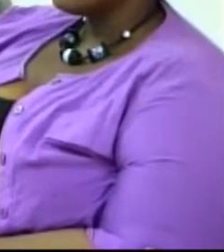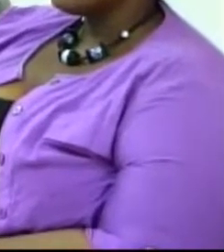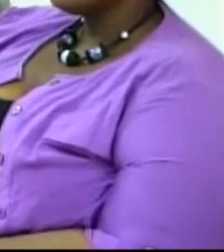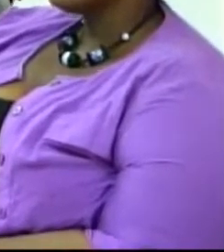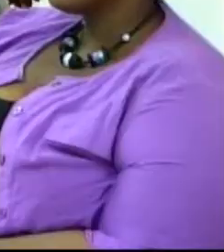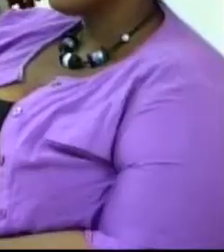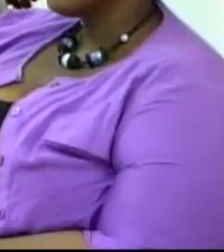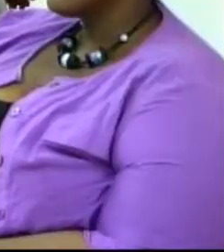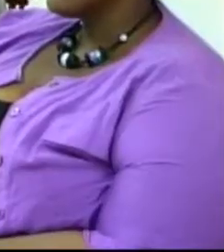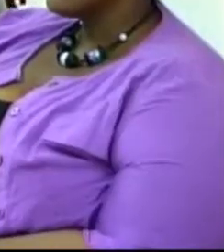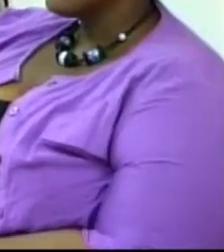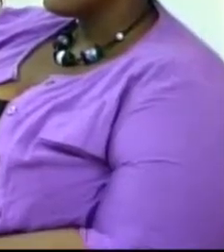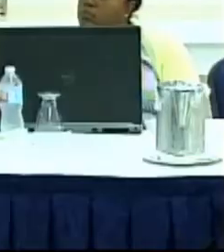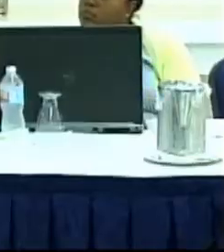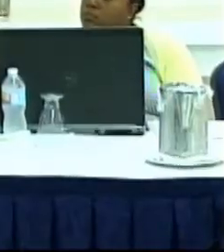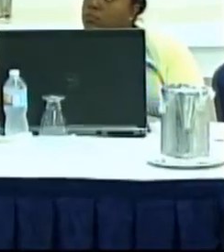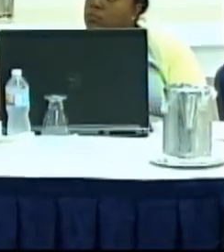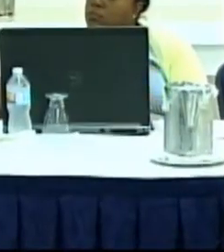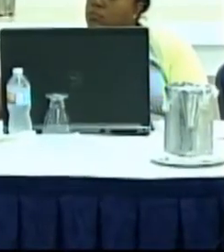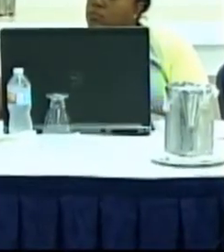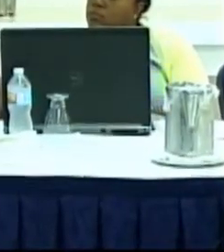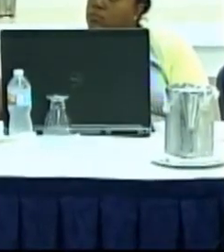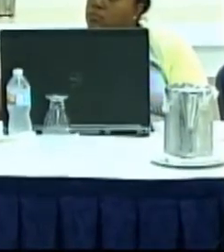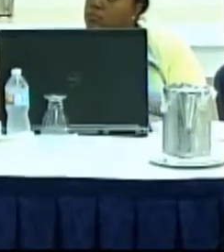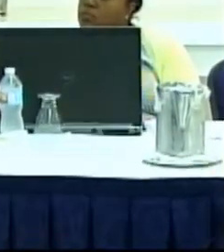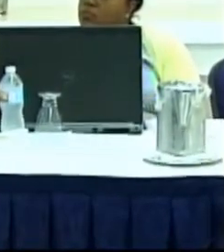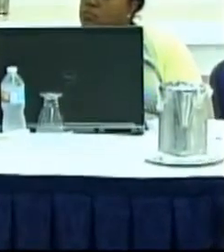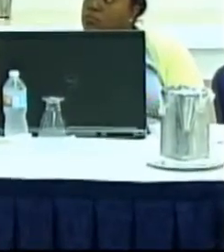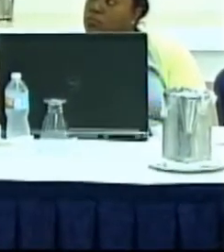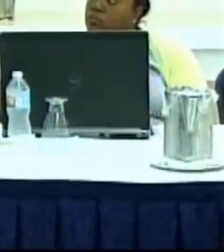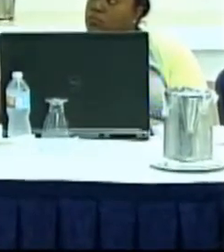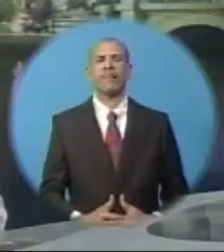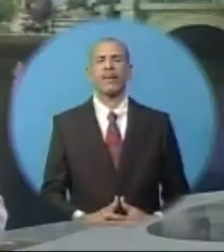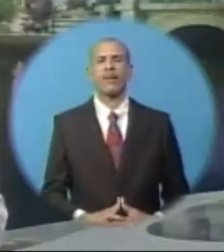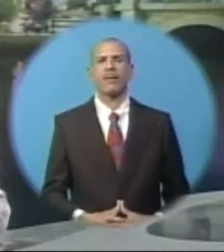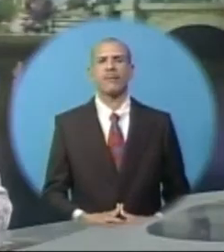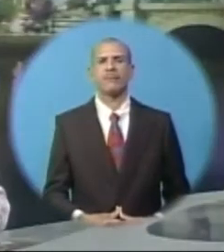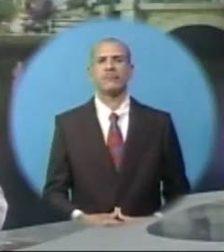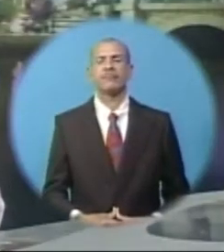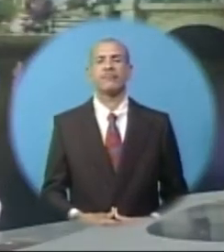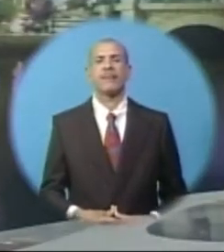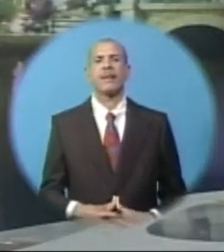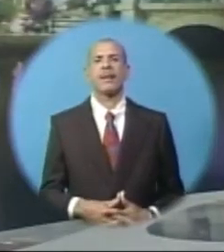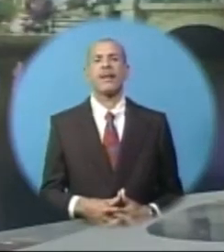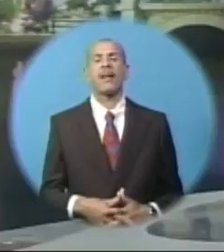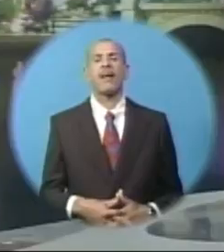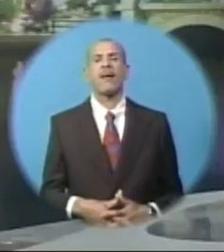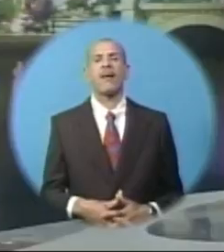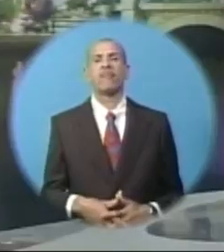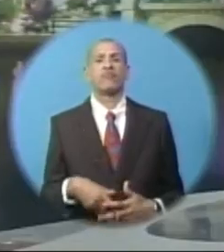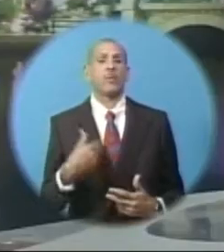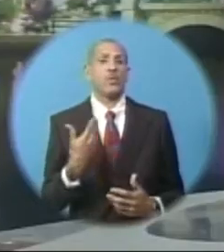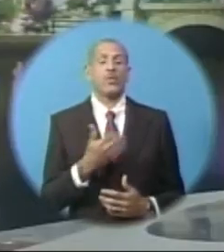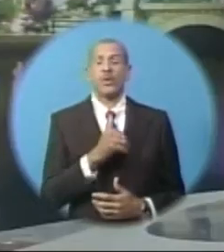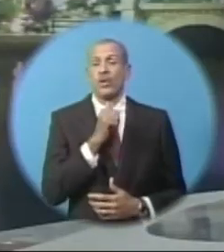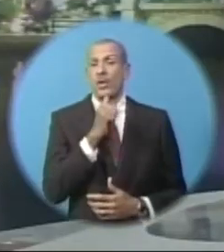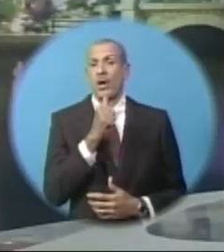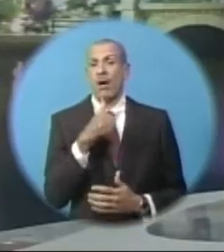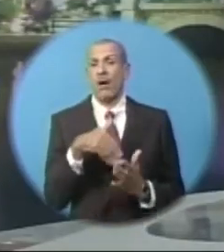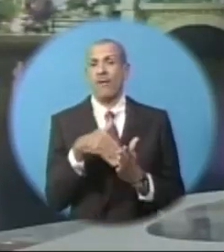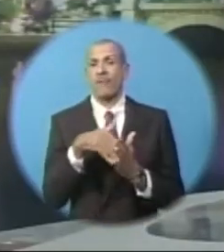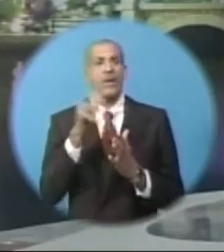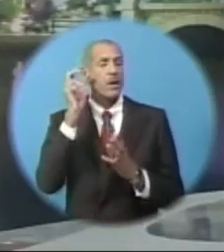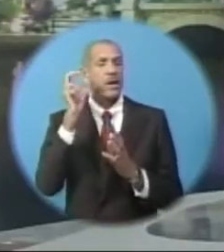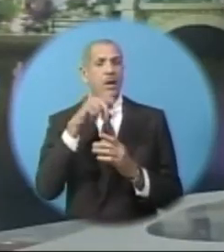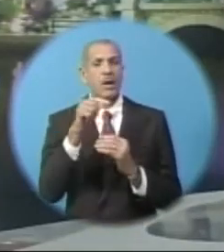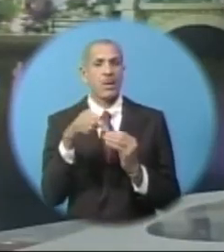ends tomorrow. Lisa Lord, CBC News. Thanks, Lisa. Well, we don't often hear about it, but